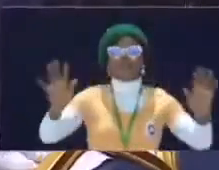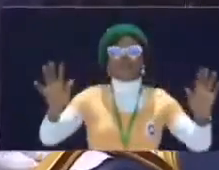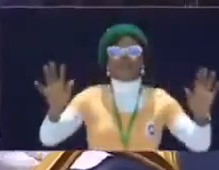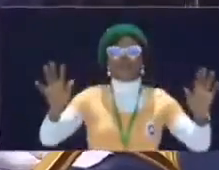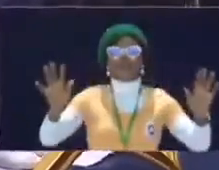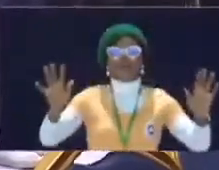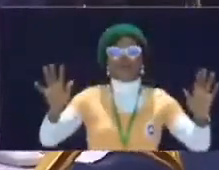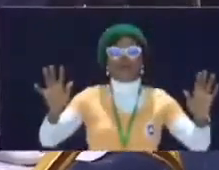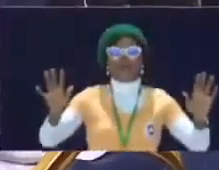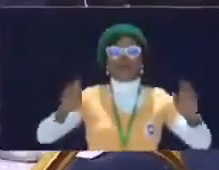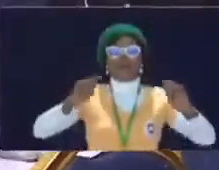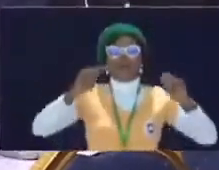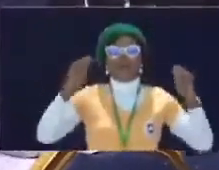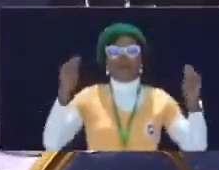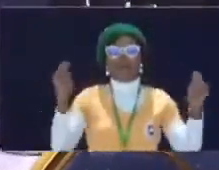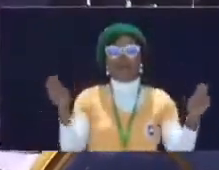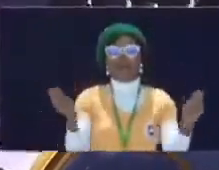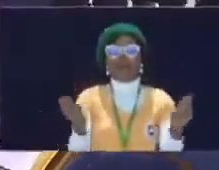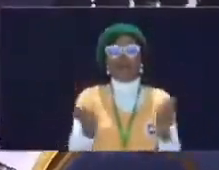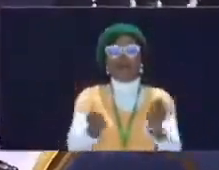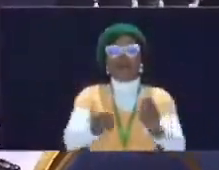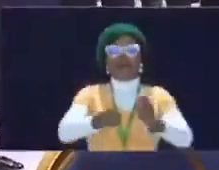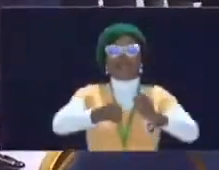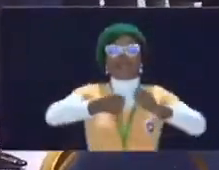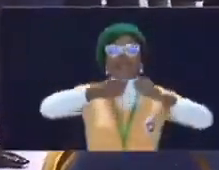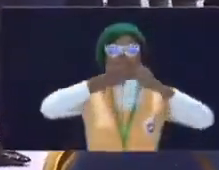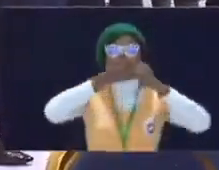hallelu Hallelujah